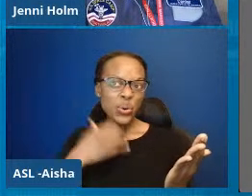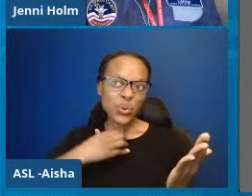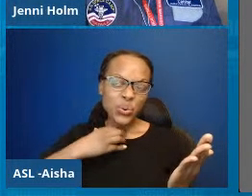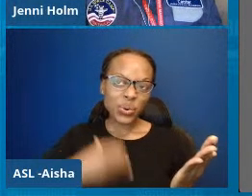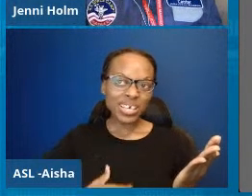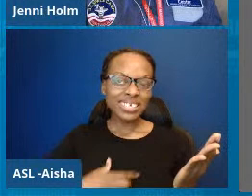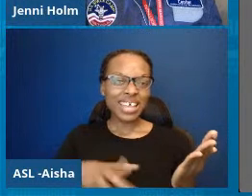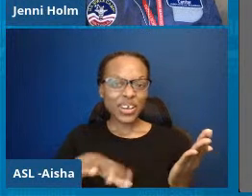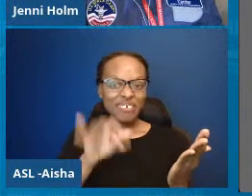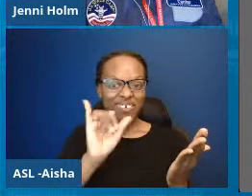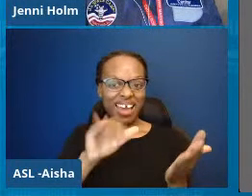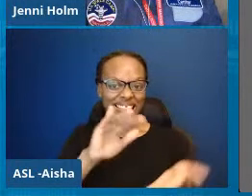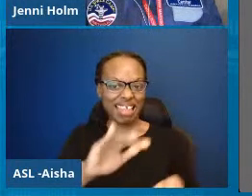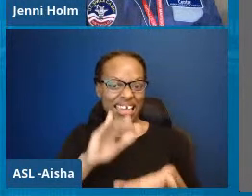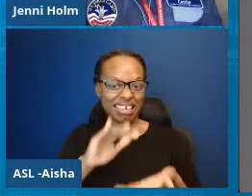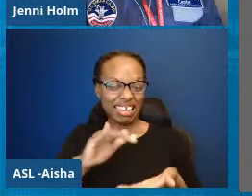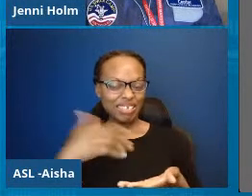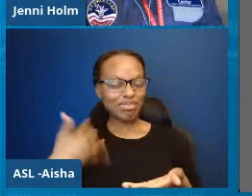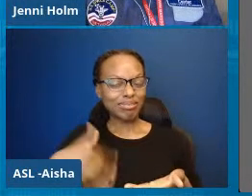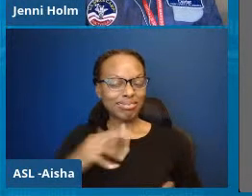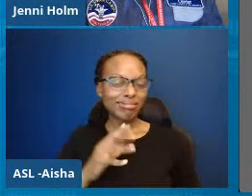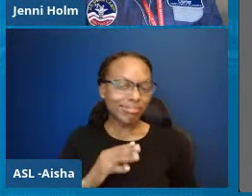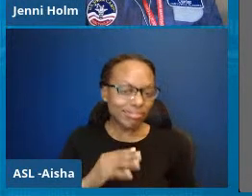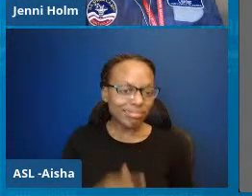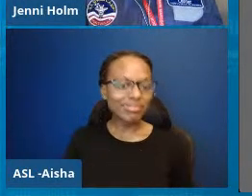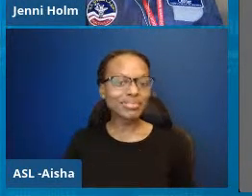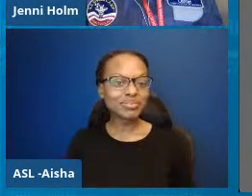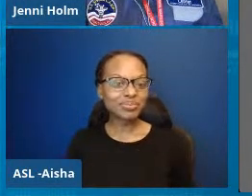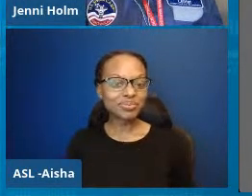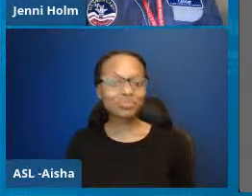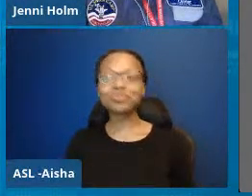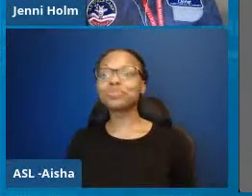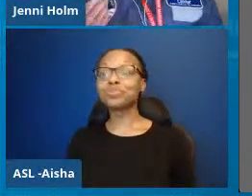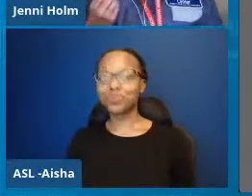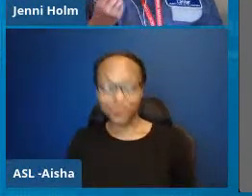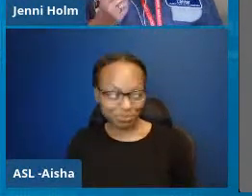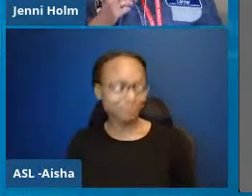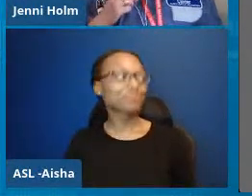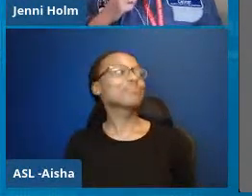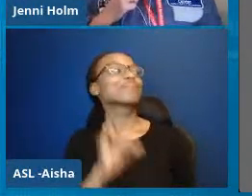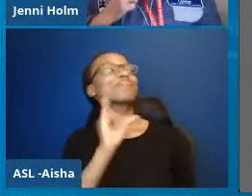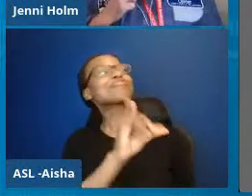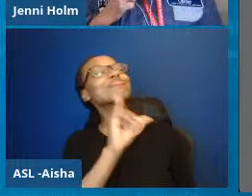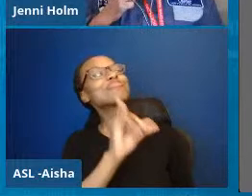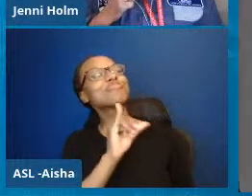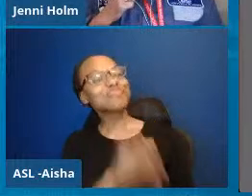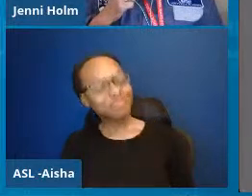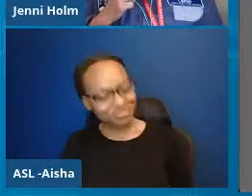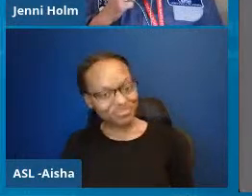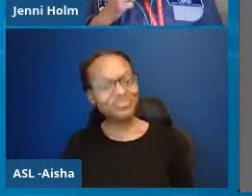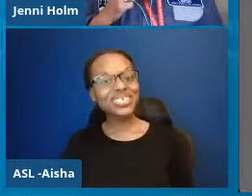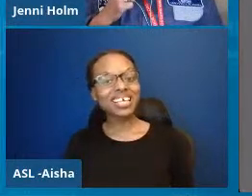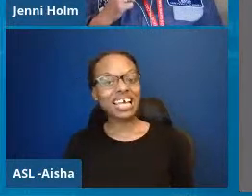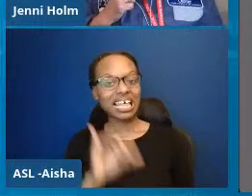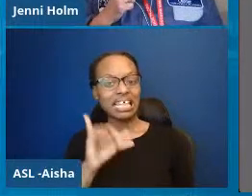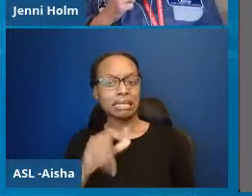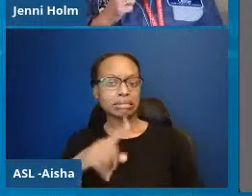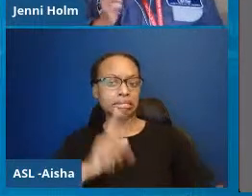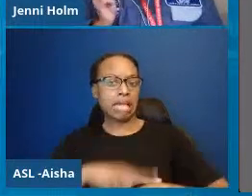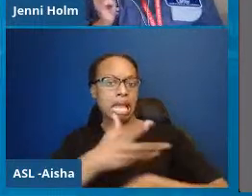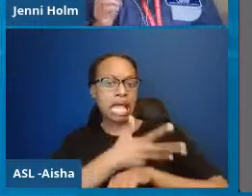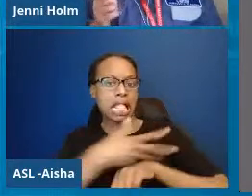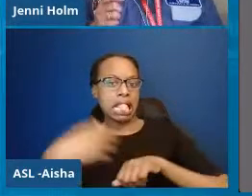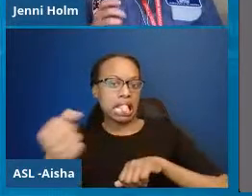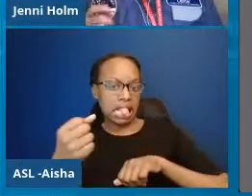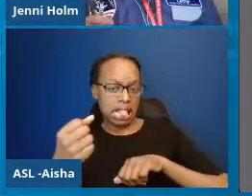Oh, yeah. Yeah, I know exactly what you mean. So listen, for that reason, I feel like we're going to save this one for later because we're running a little short on time and we have